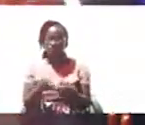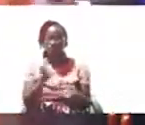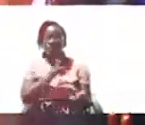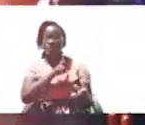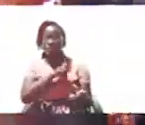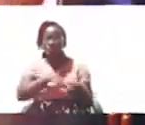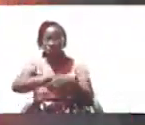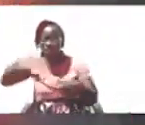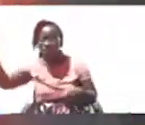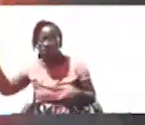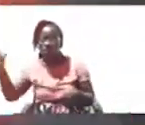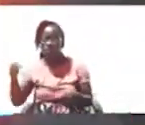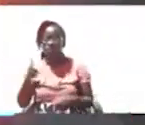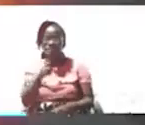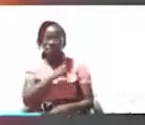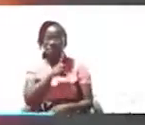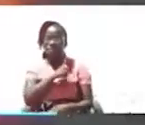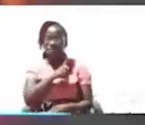Lazarus, Fibra.